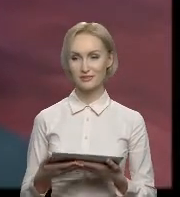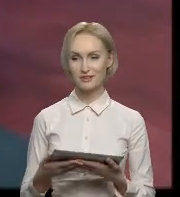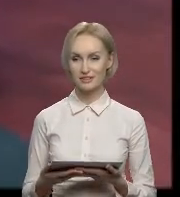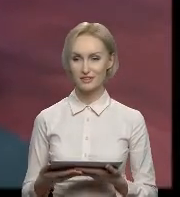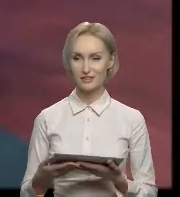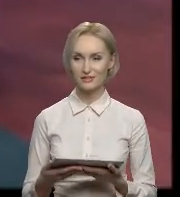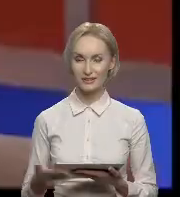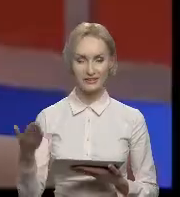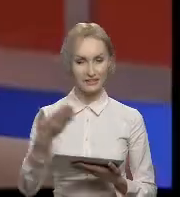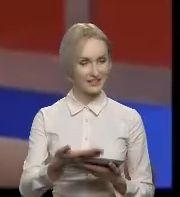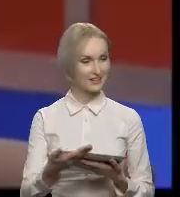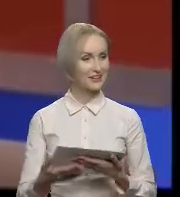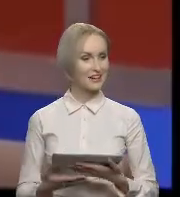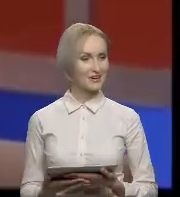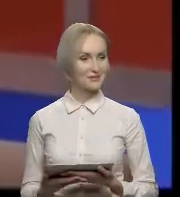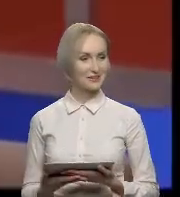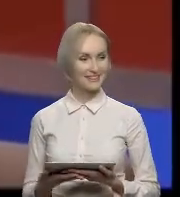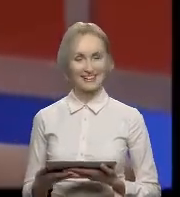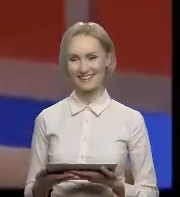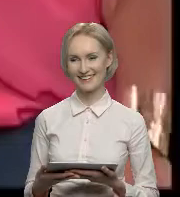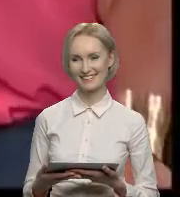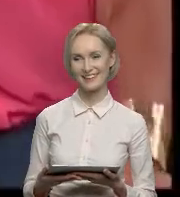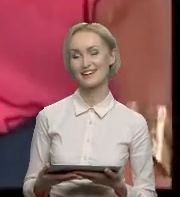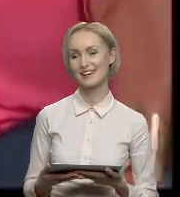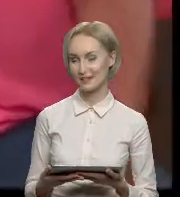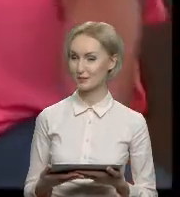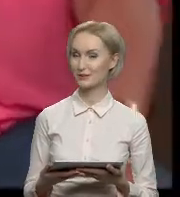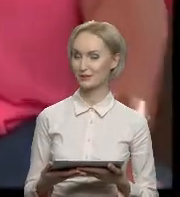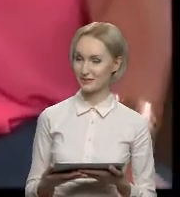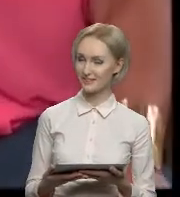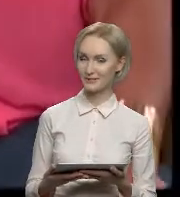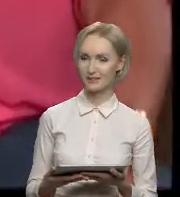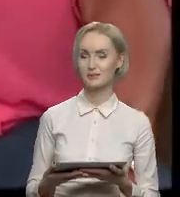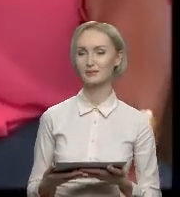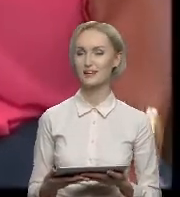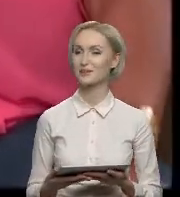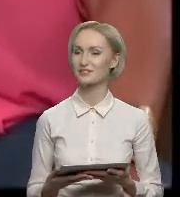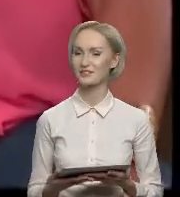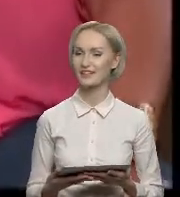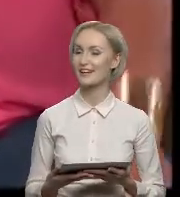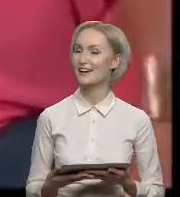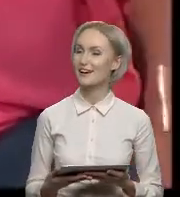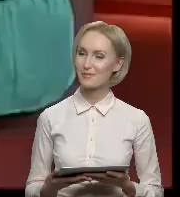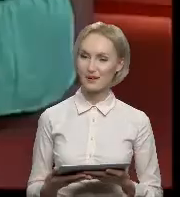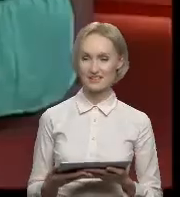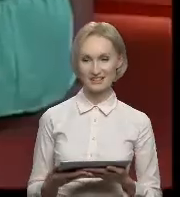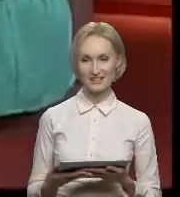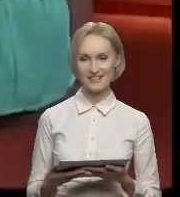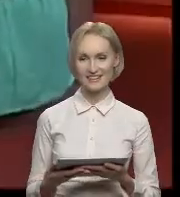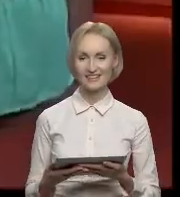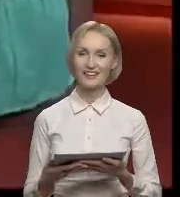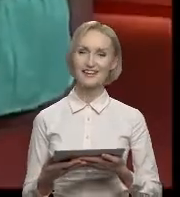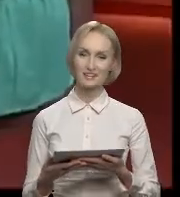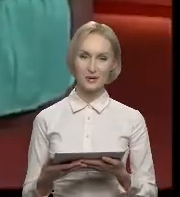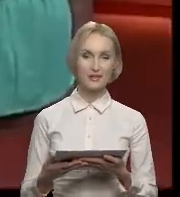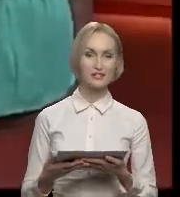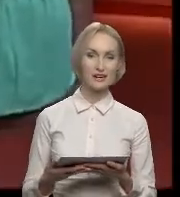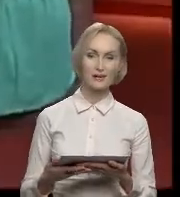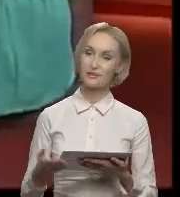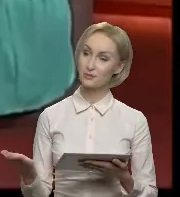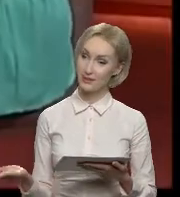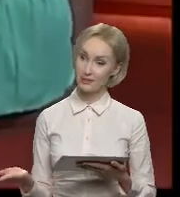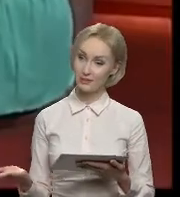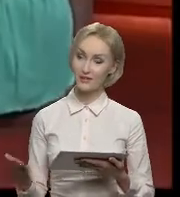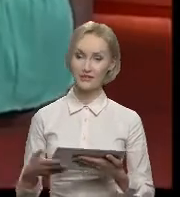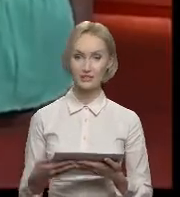Victoria. Mm-hmm. I'm ready today to find out. Jamar, are you ready? Being ready,